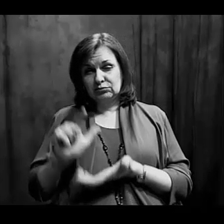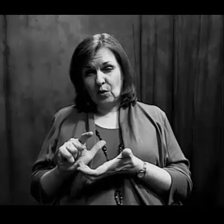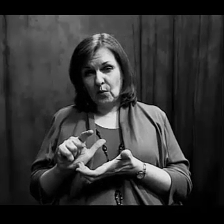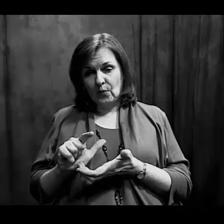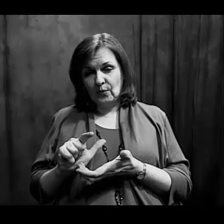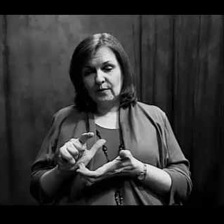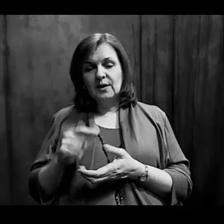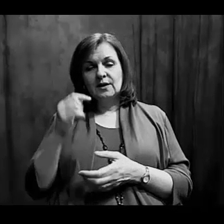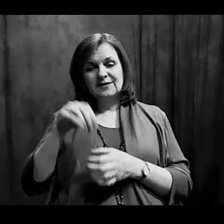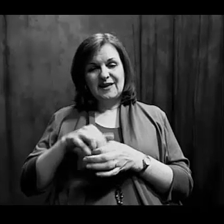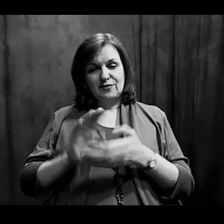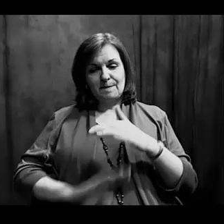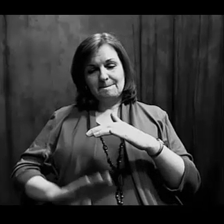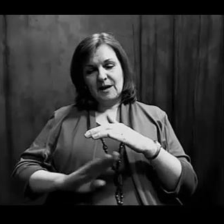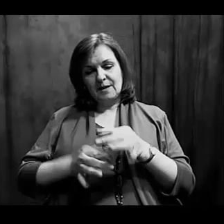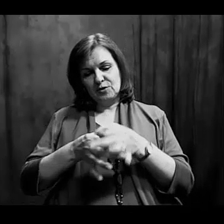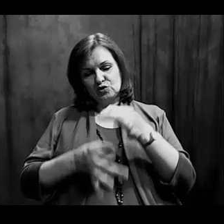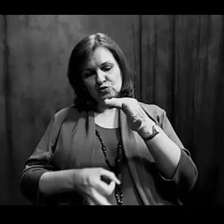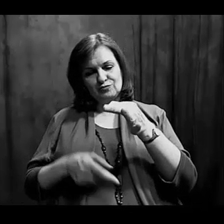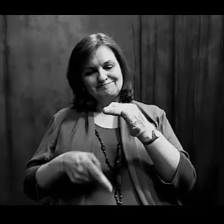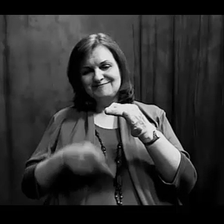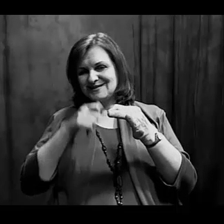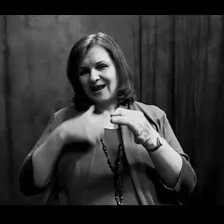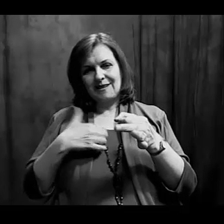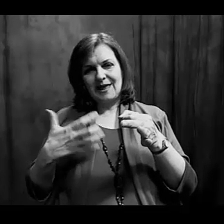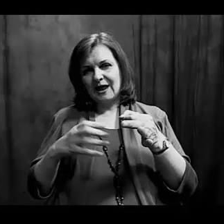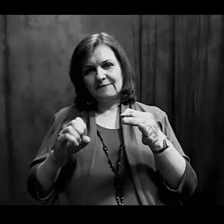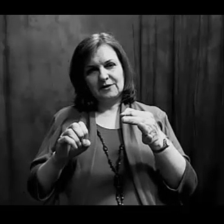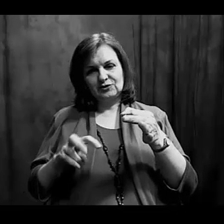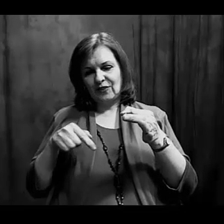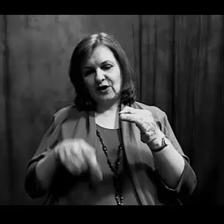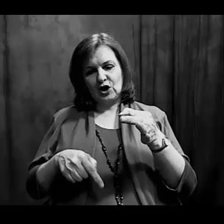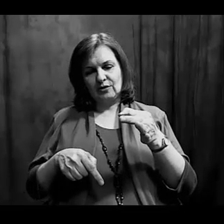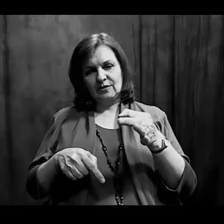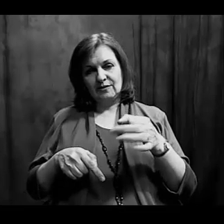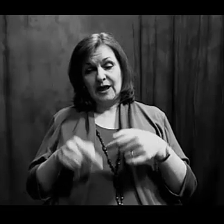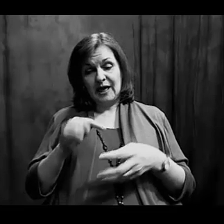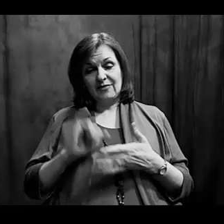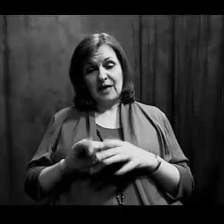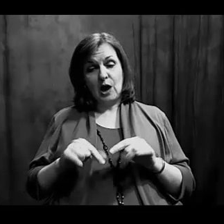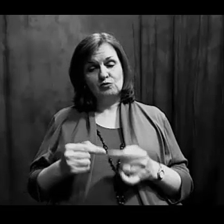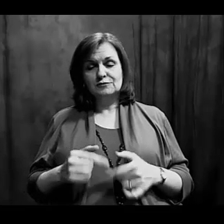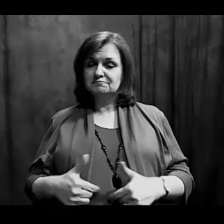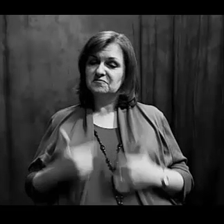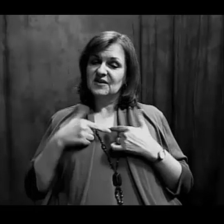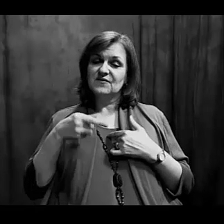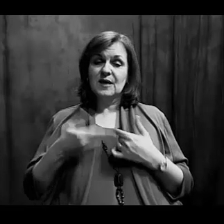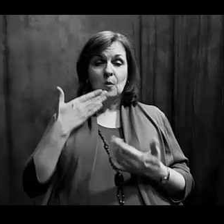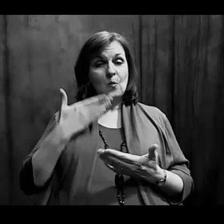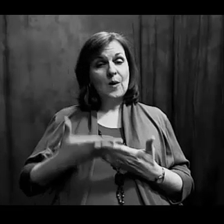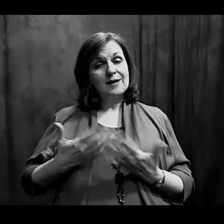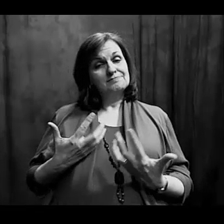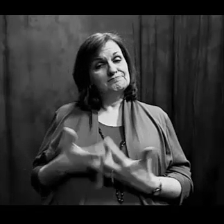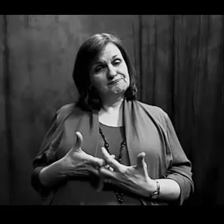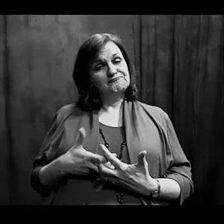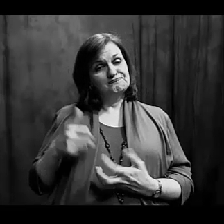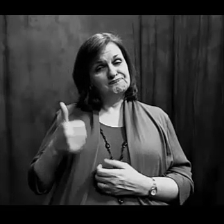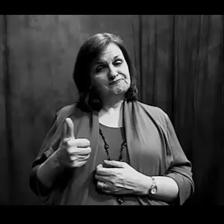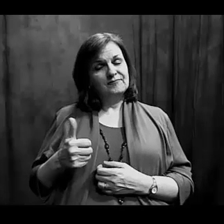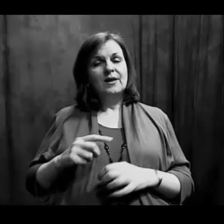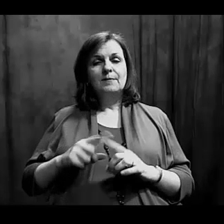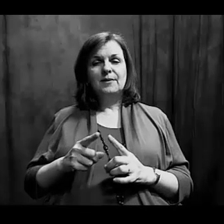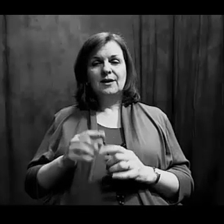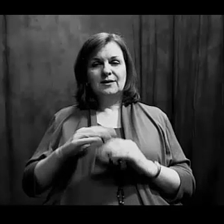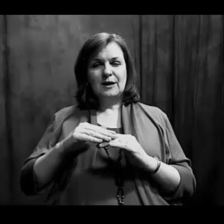adapted to low oxygen. So in the bottom of this test tube, it would be a very low oxygen environment, and they can live there